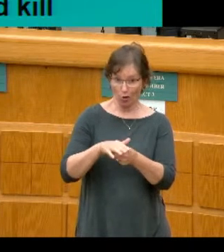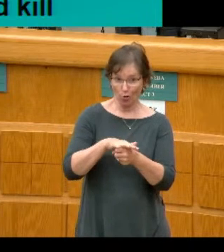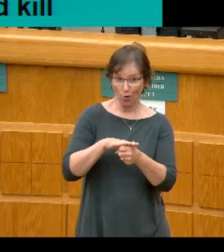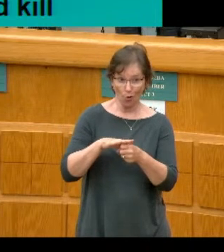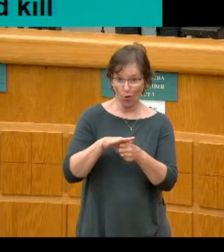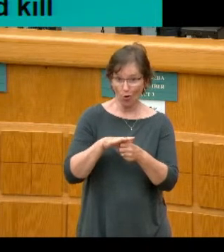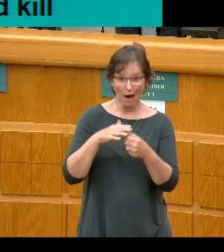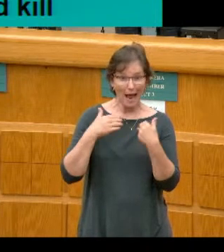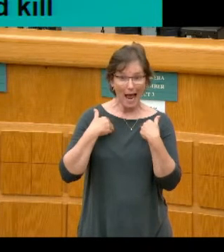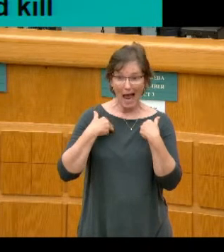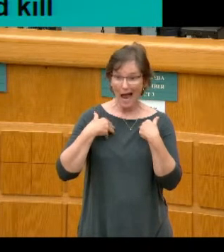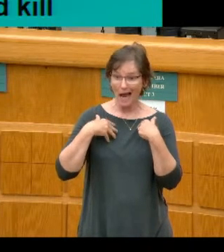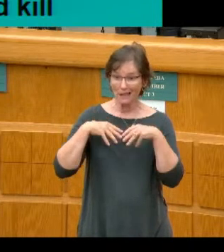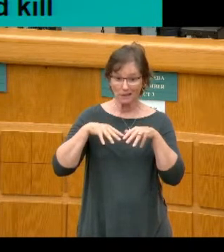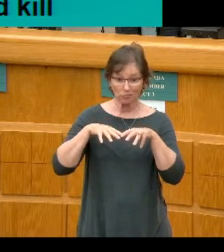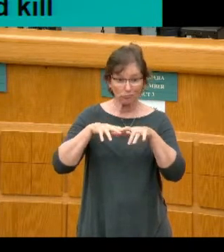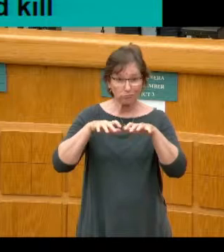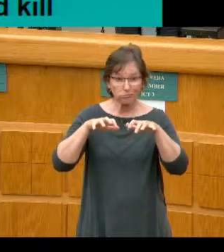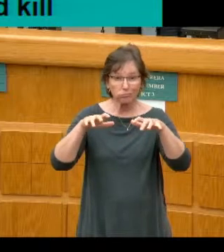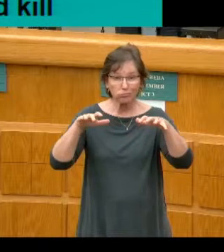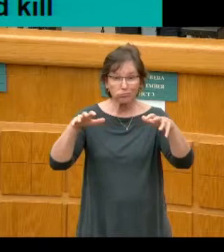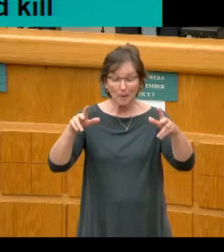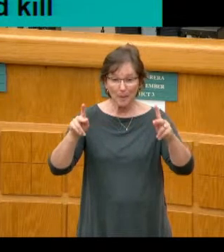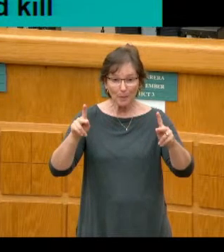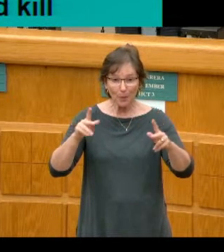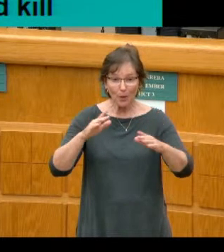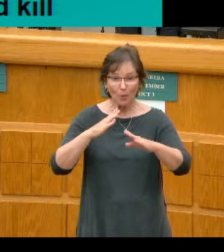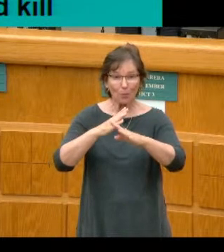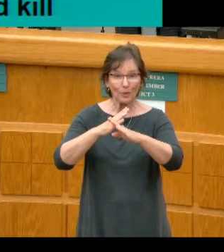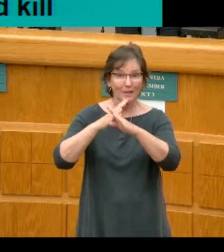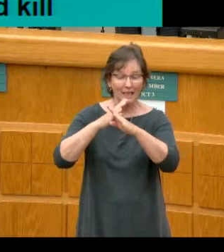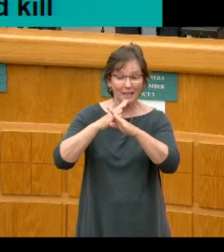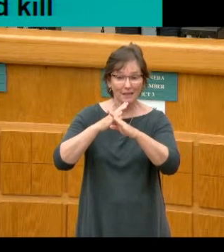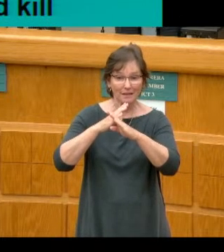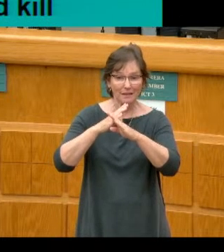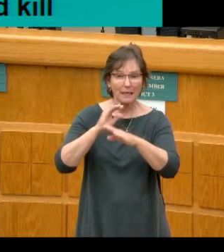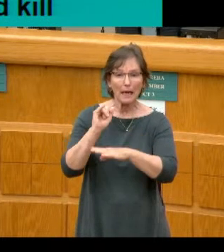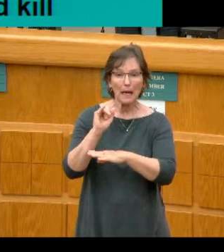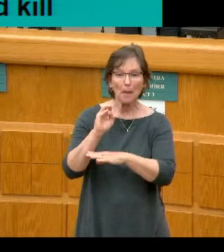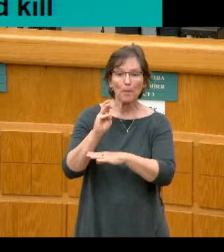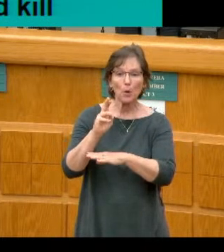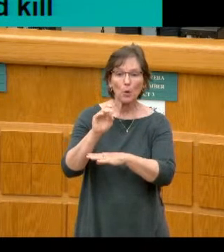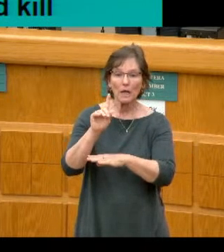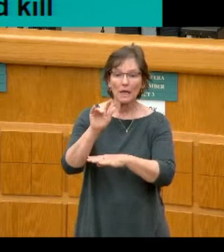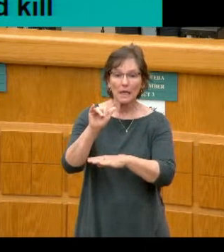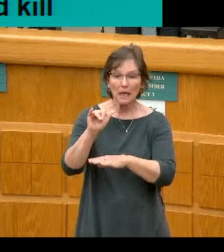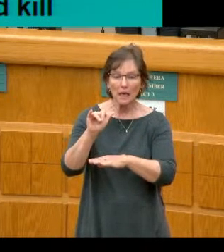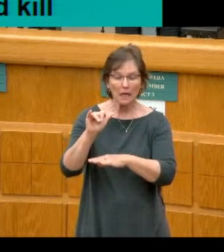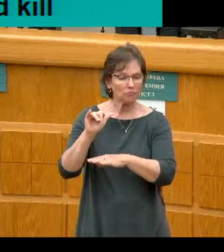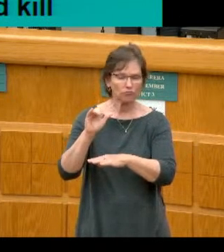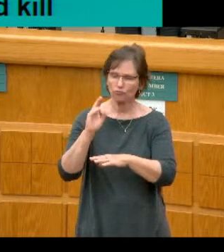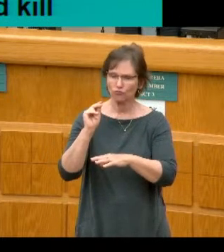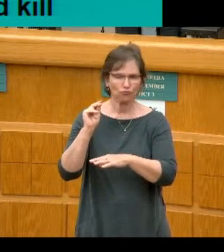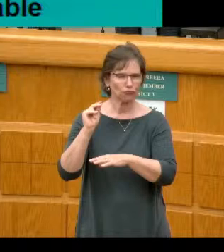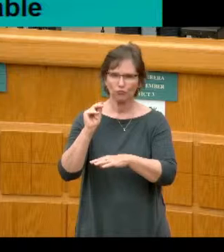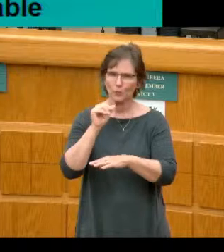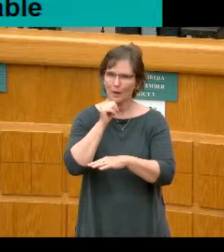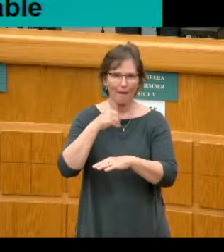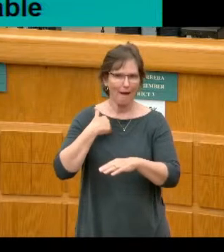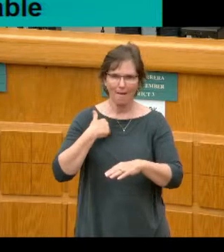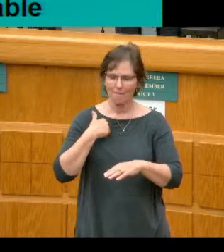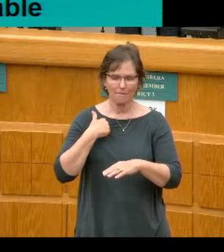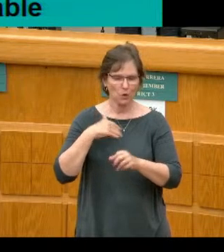Listen to this. There is no evidence to indicate, I think next